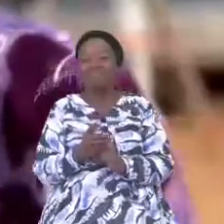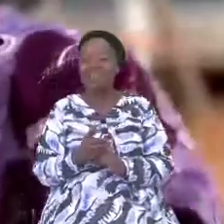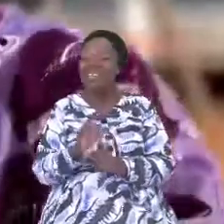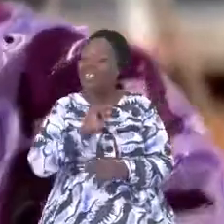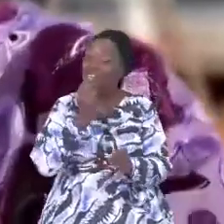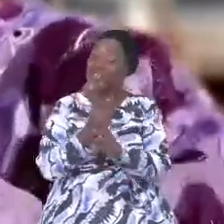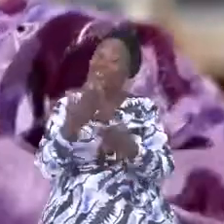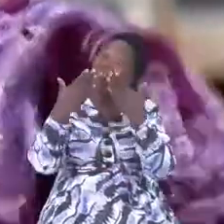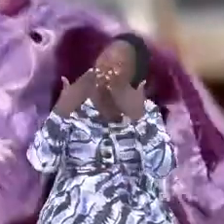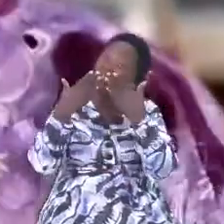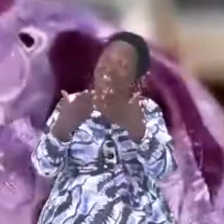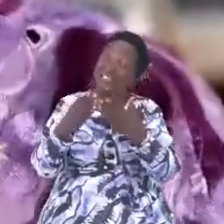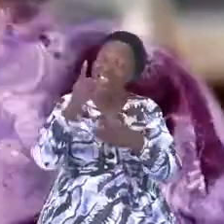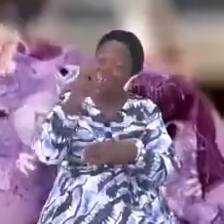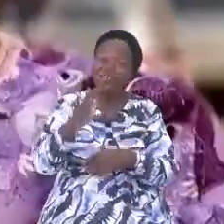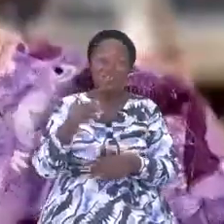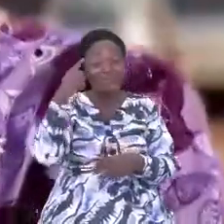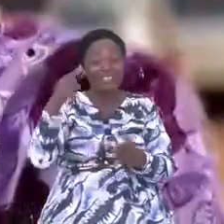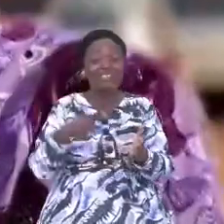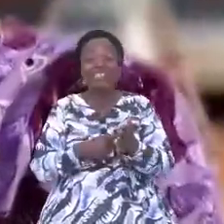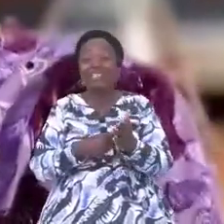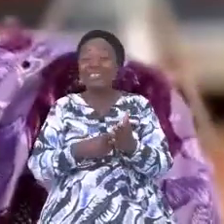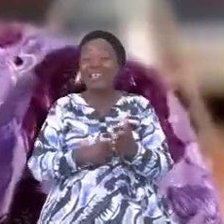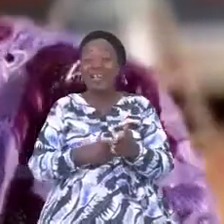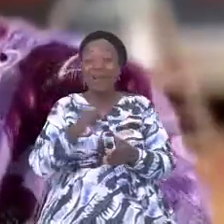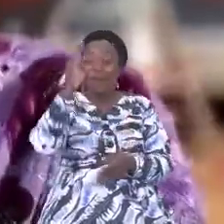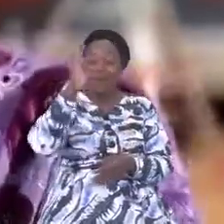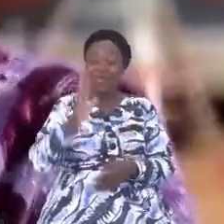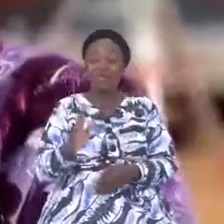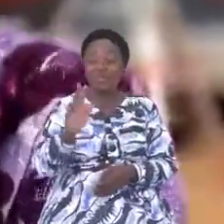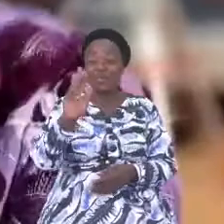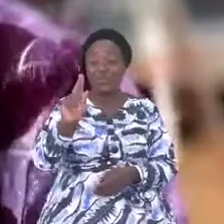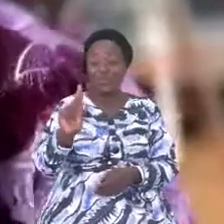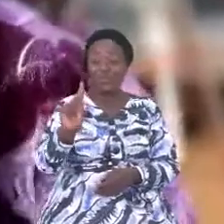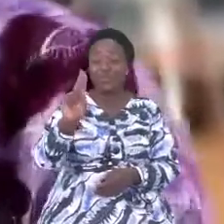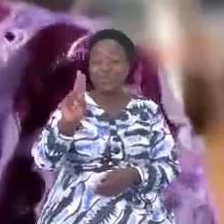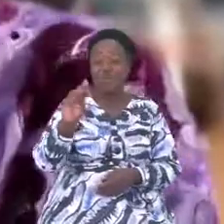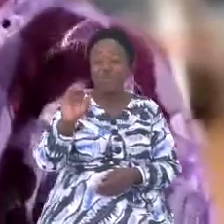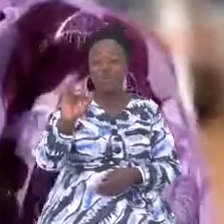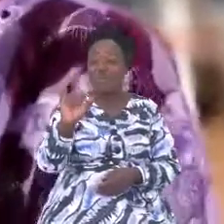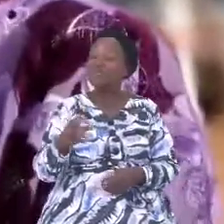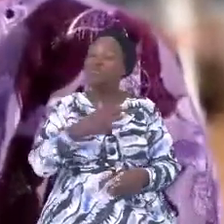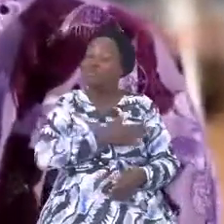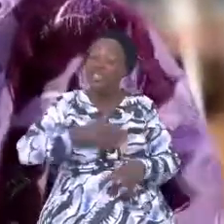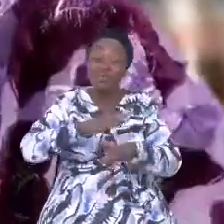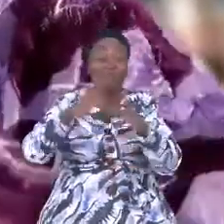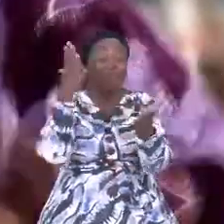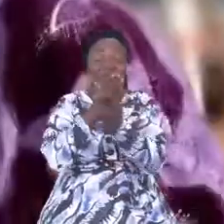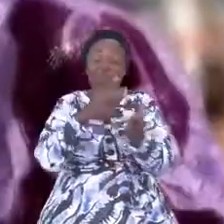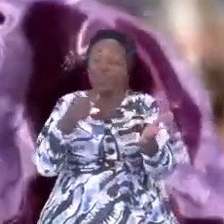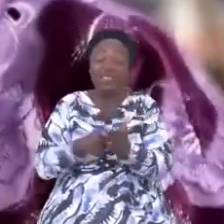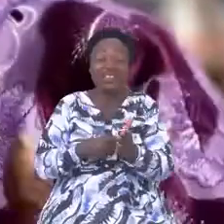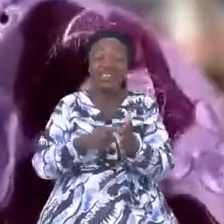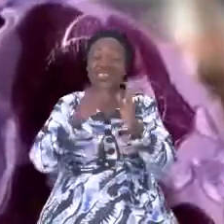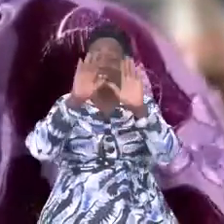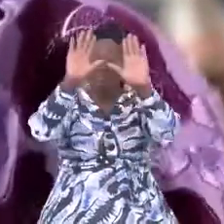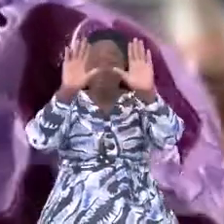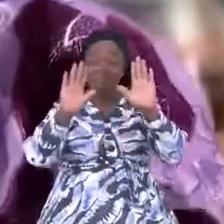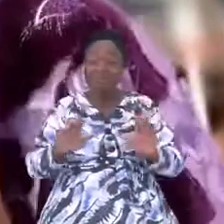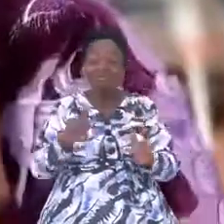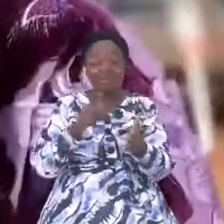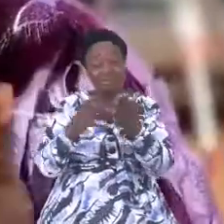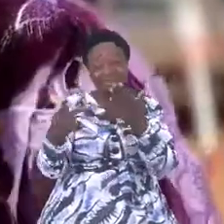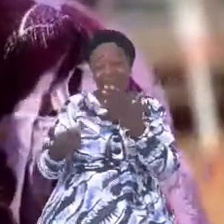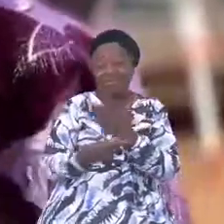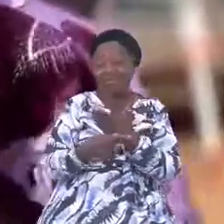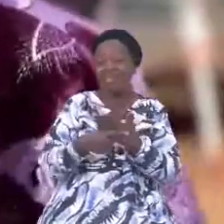Kumar, please, make you no stop this. This crusade, when they do, they help everybody. Now, because of this crusade, I can't repent. I pay my house,